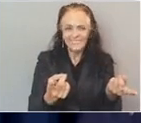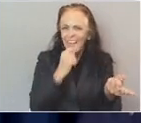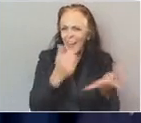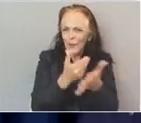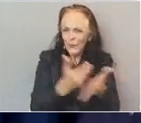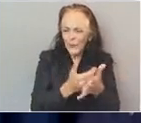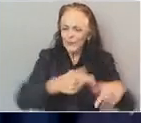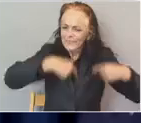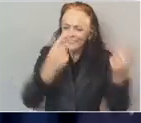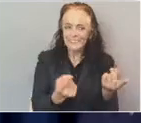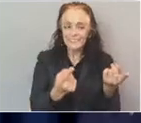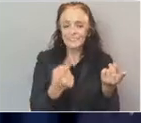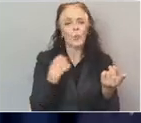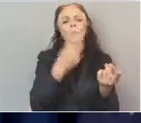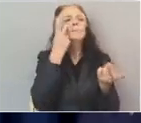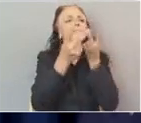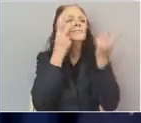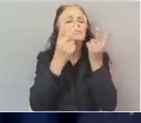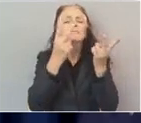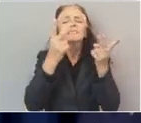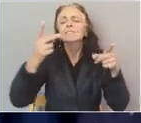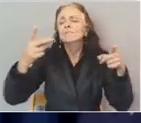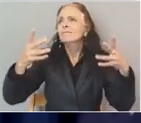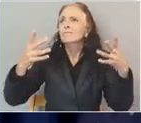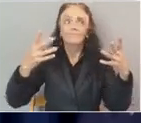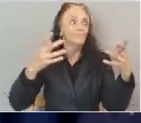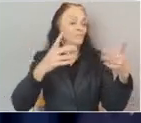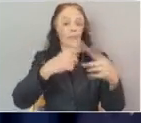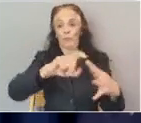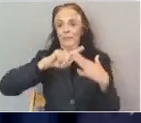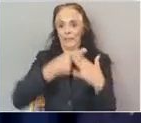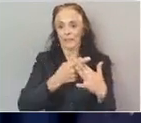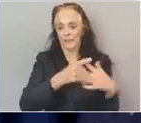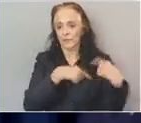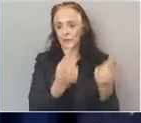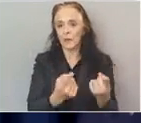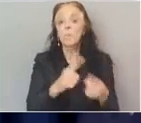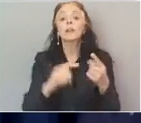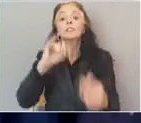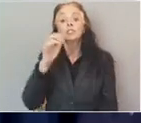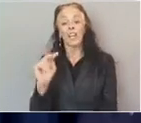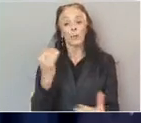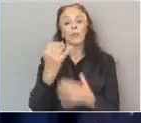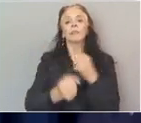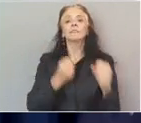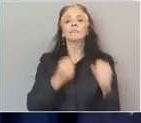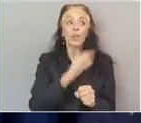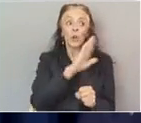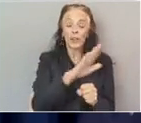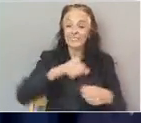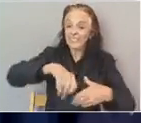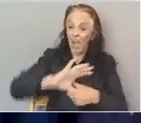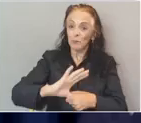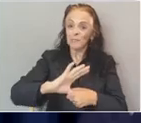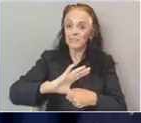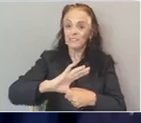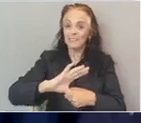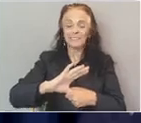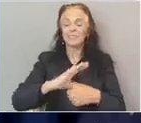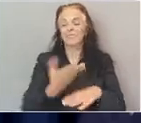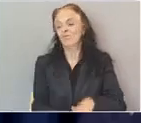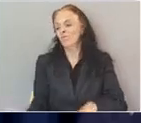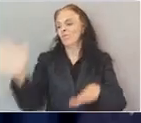full display. But in January of this year, it became deadly. That's when the threat